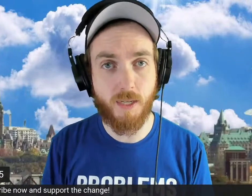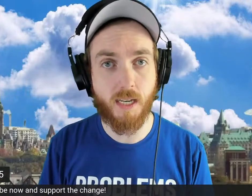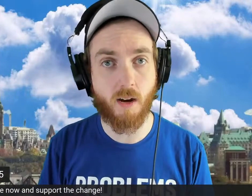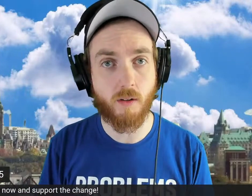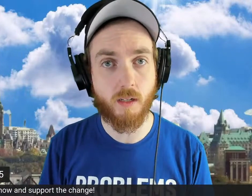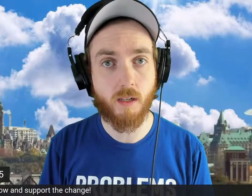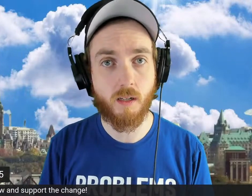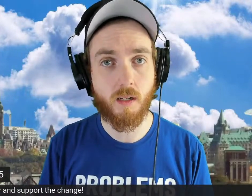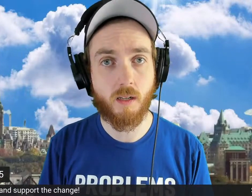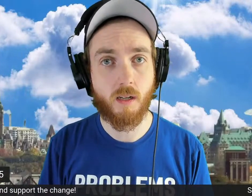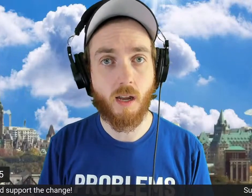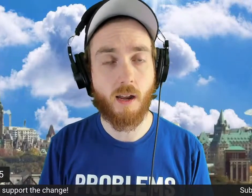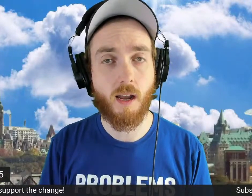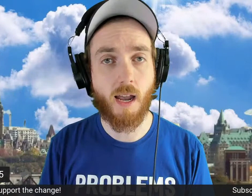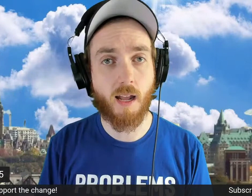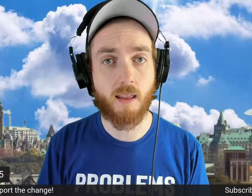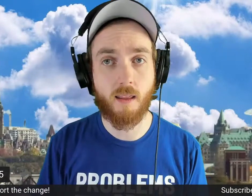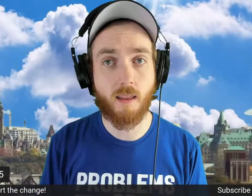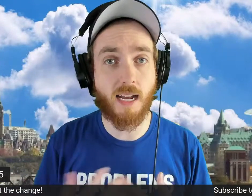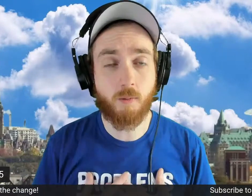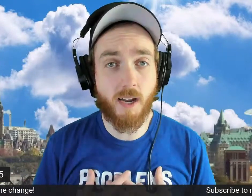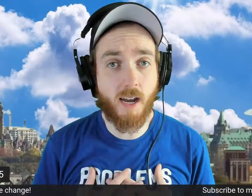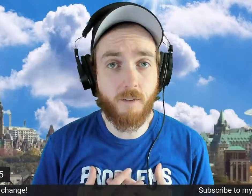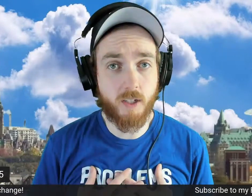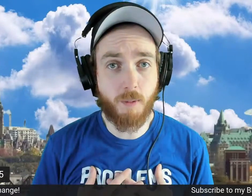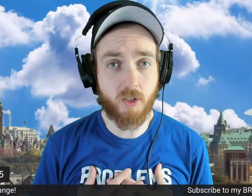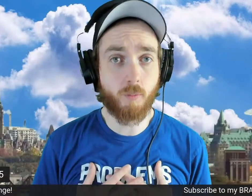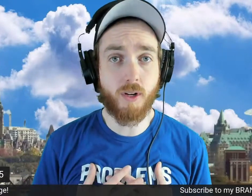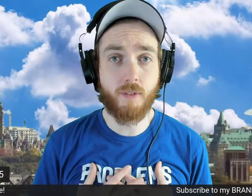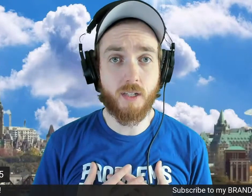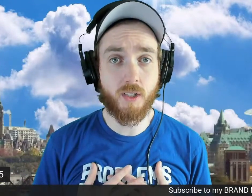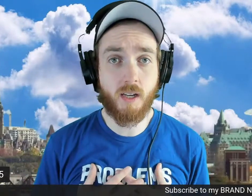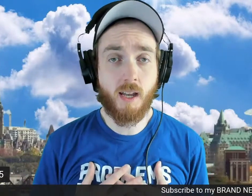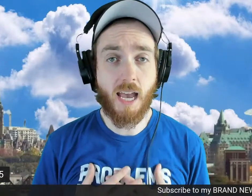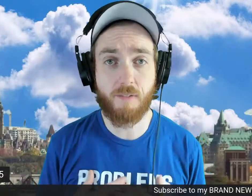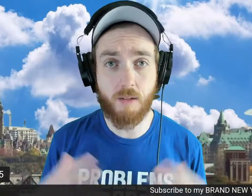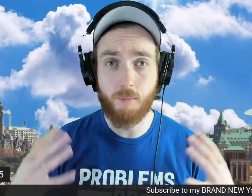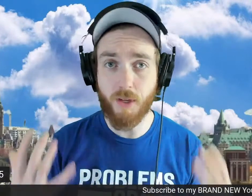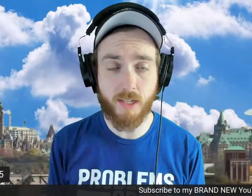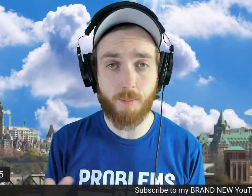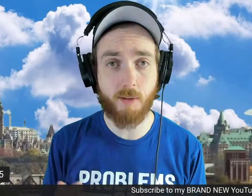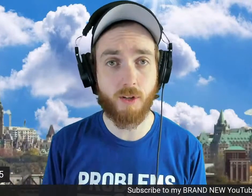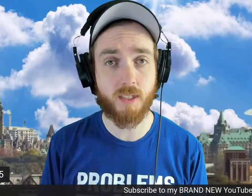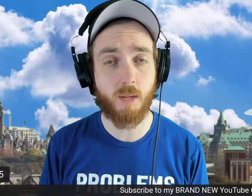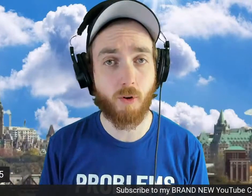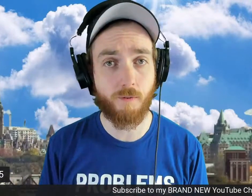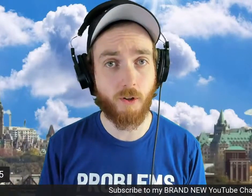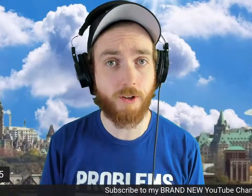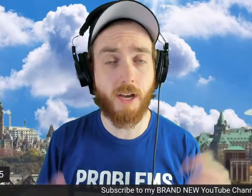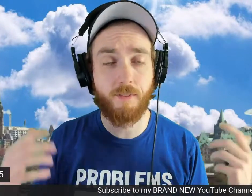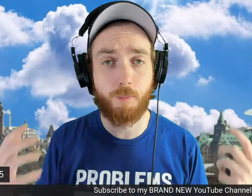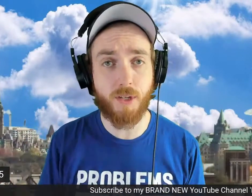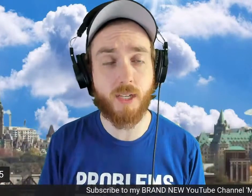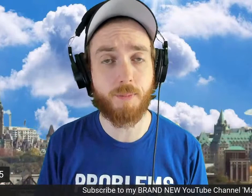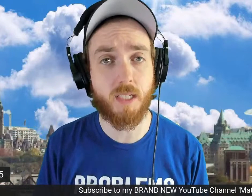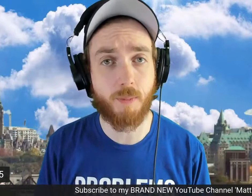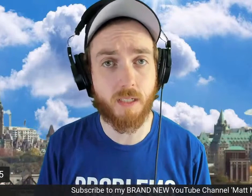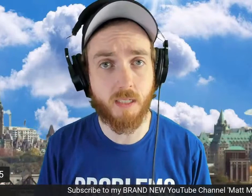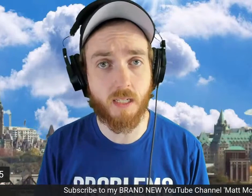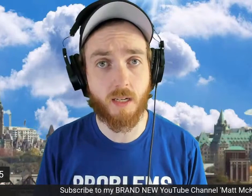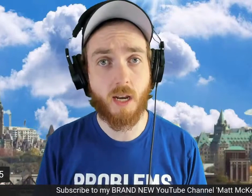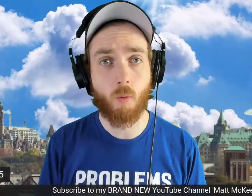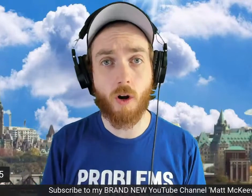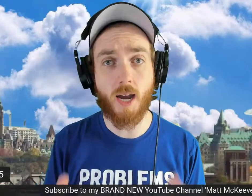to speak out. And that's why I feel a special privilege having built up my real estate portfolio, having built up